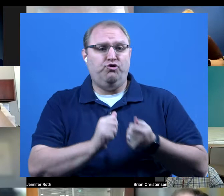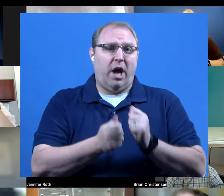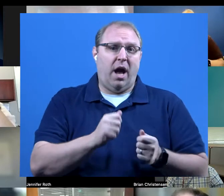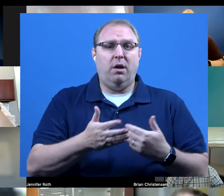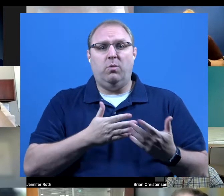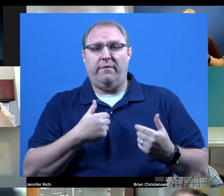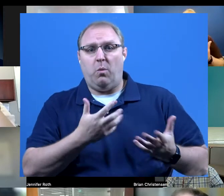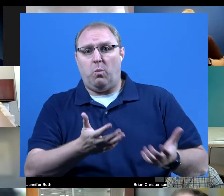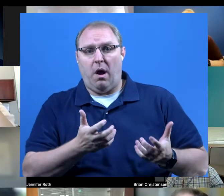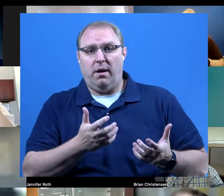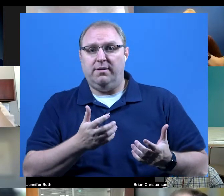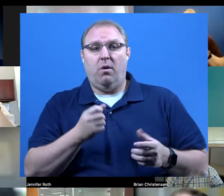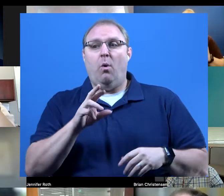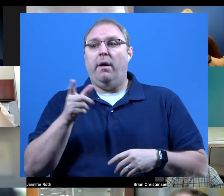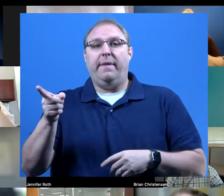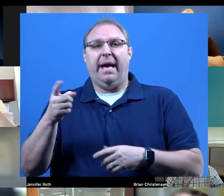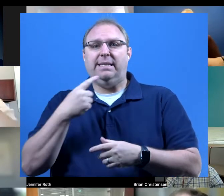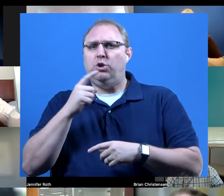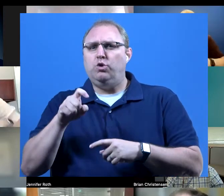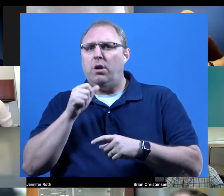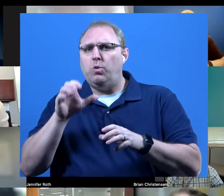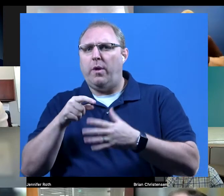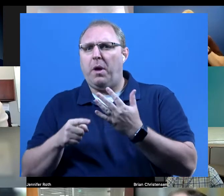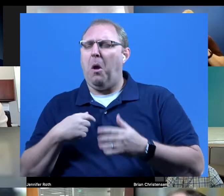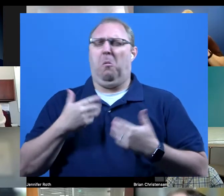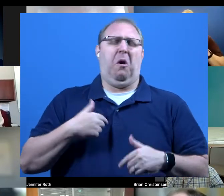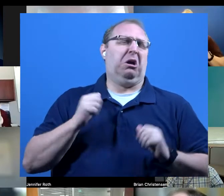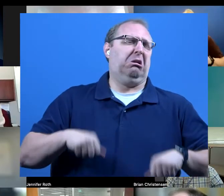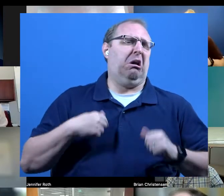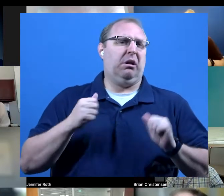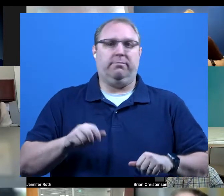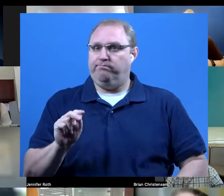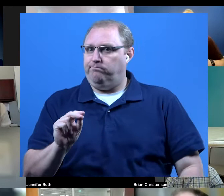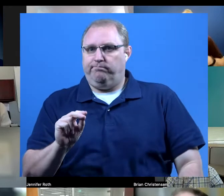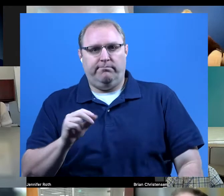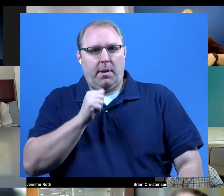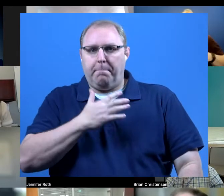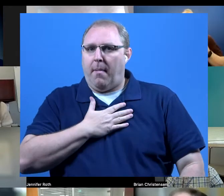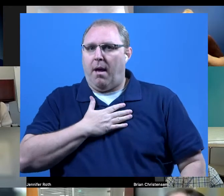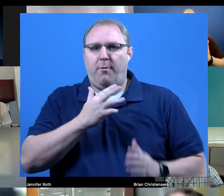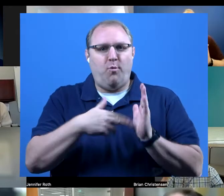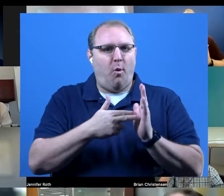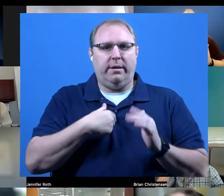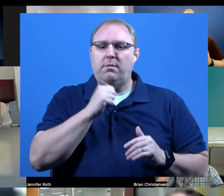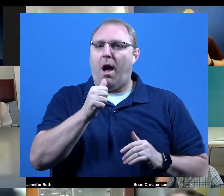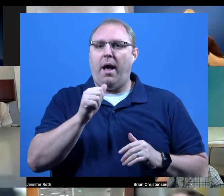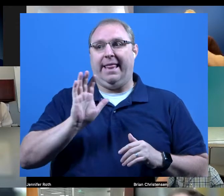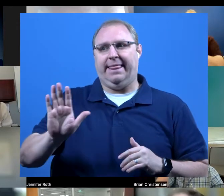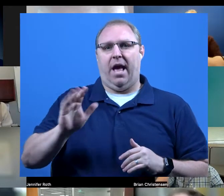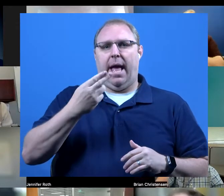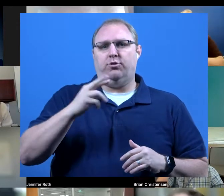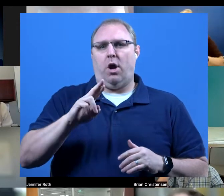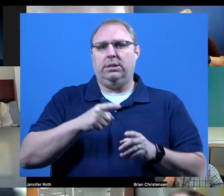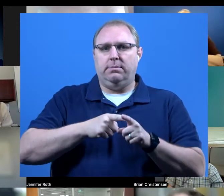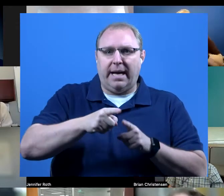am not allowed to do any of the things that they're going to tell you you're not allowed to do as a supervisor, because